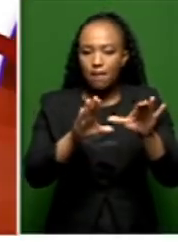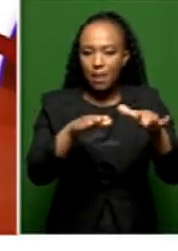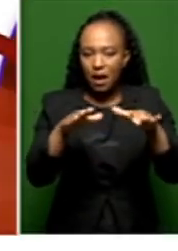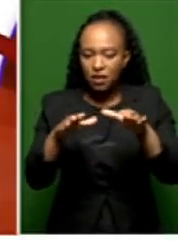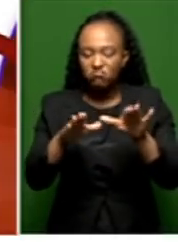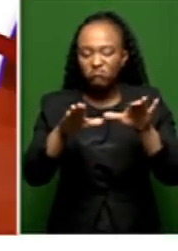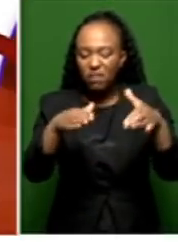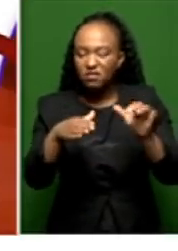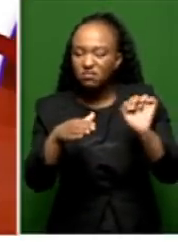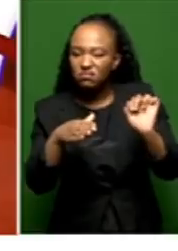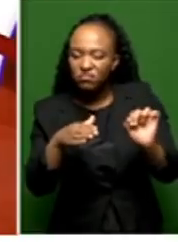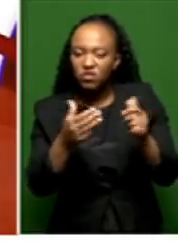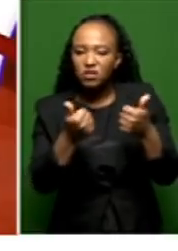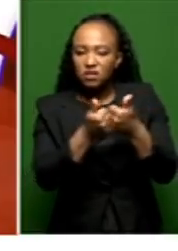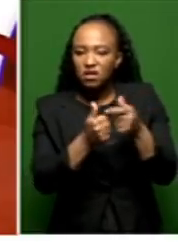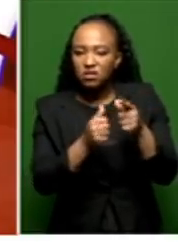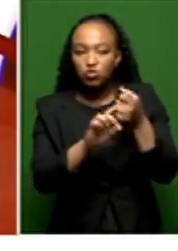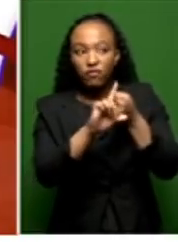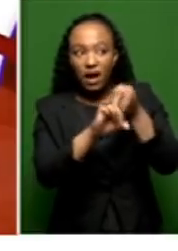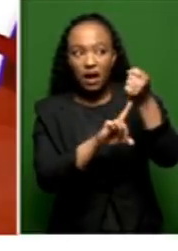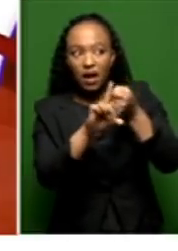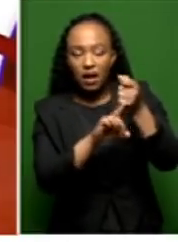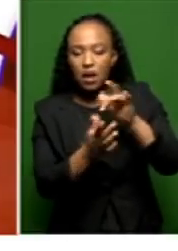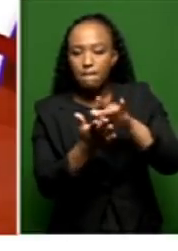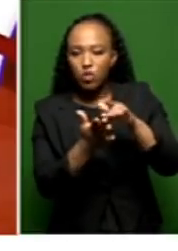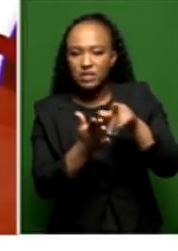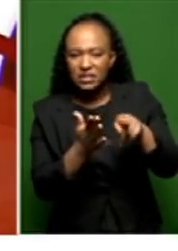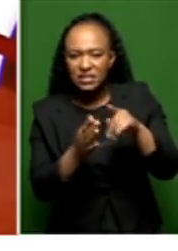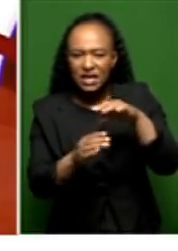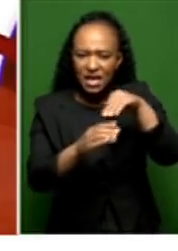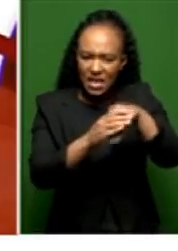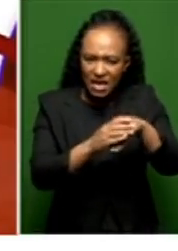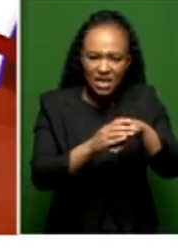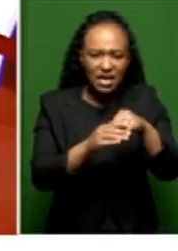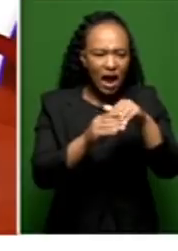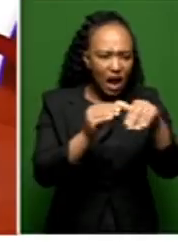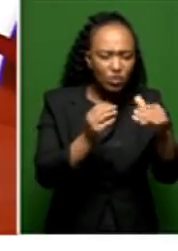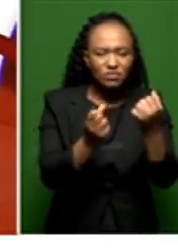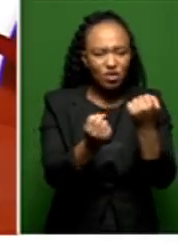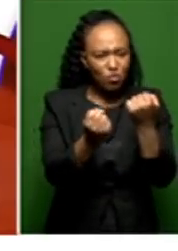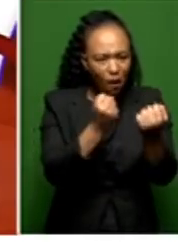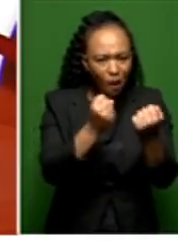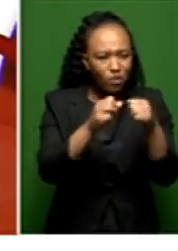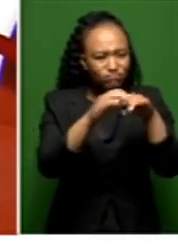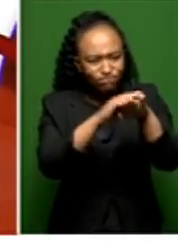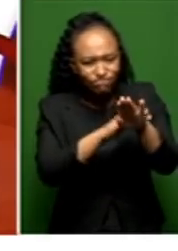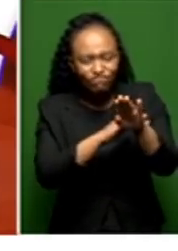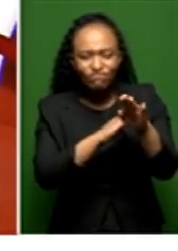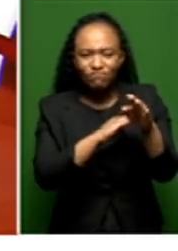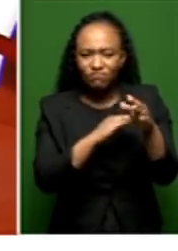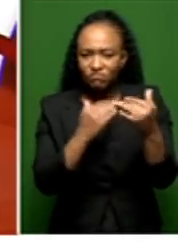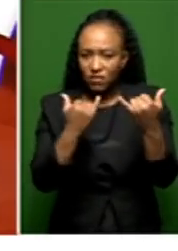of, fighting for positions in and out of court, can you,